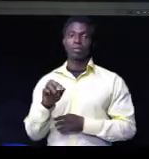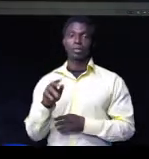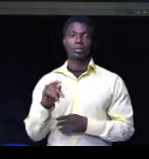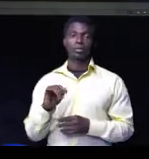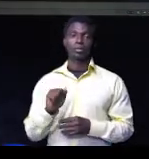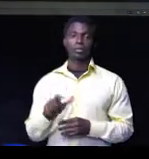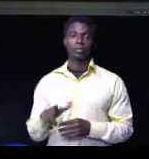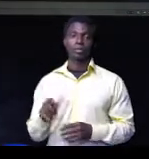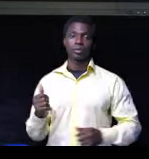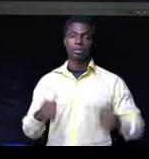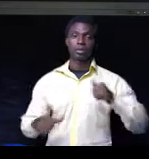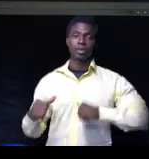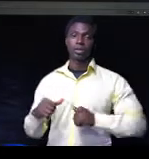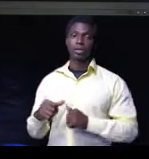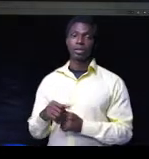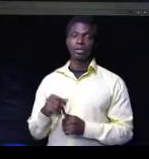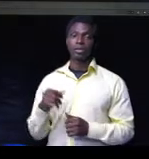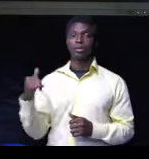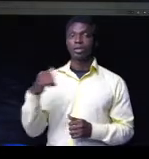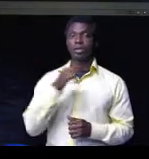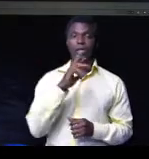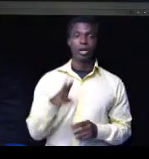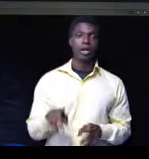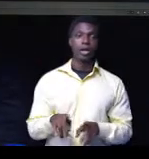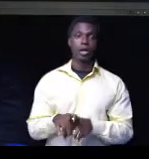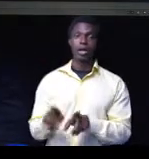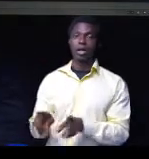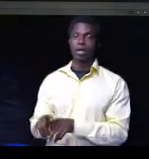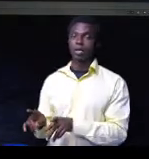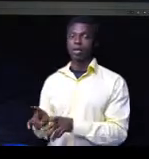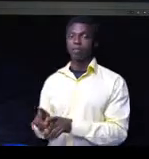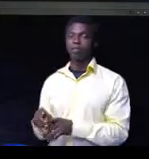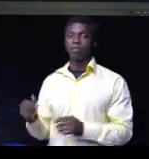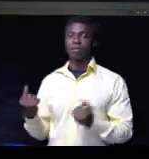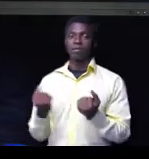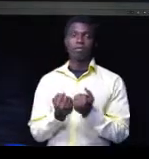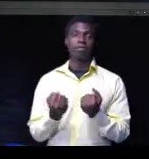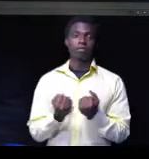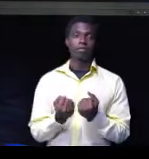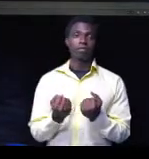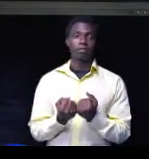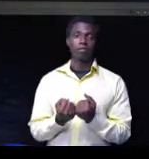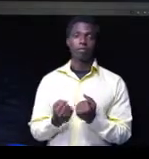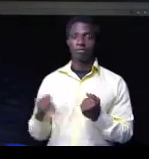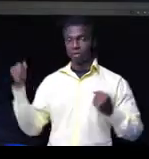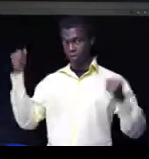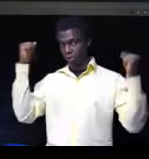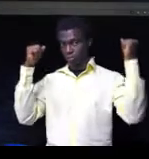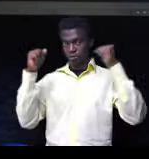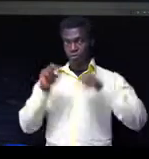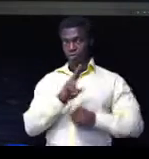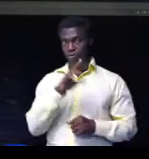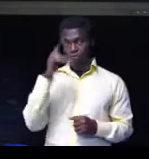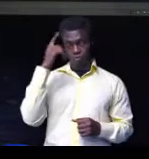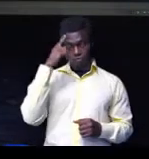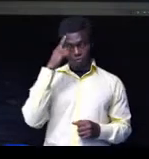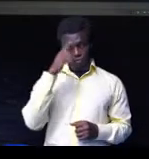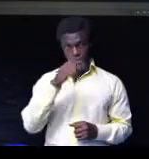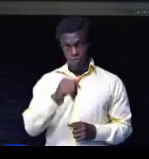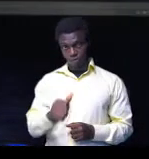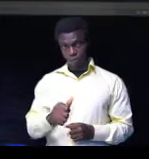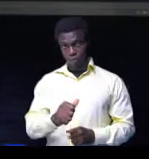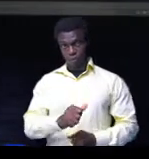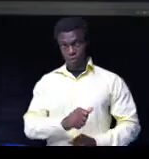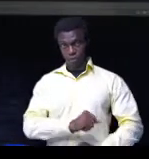Martial arts are various fighting sports used for